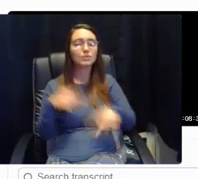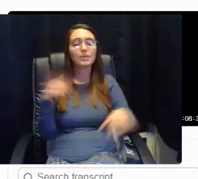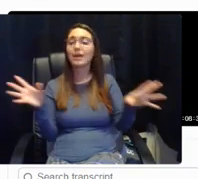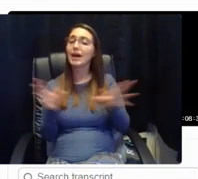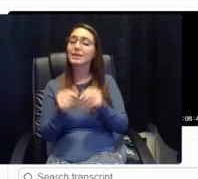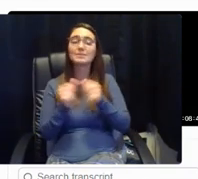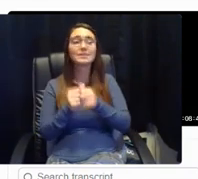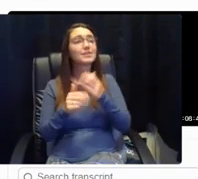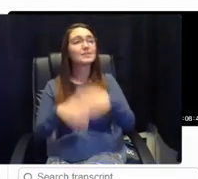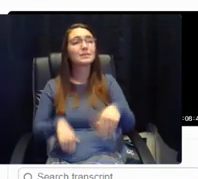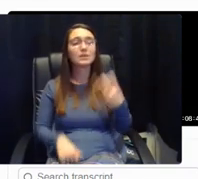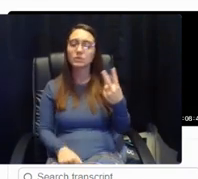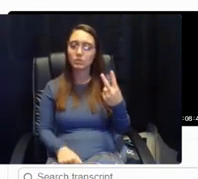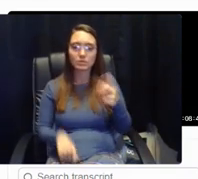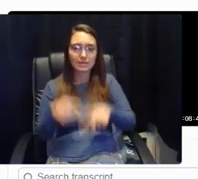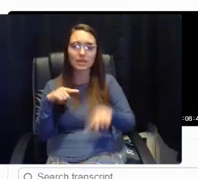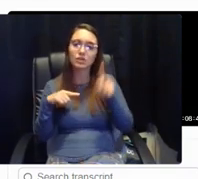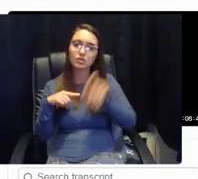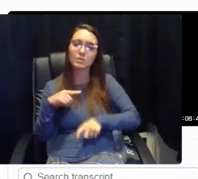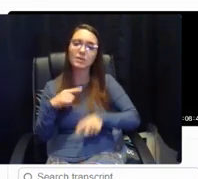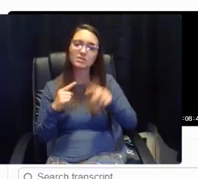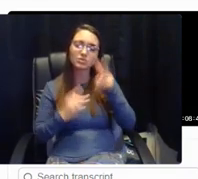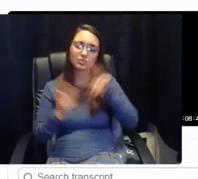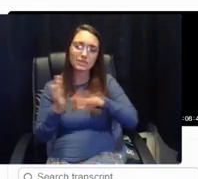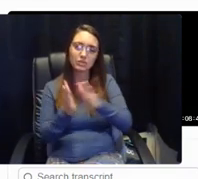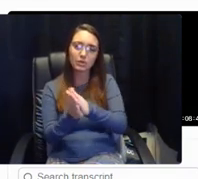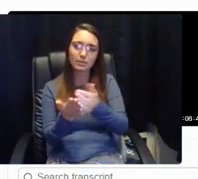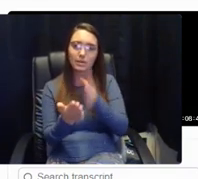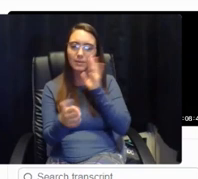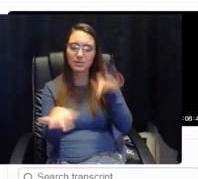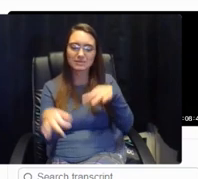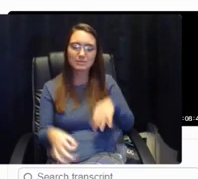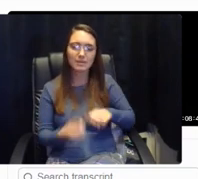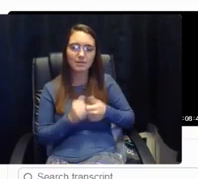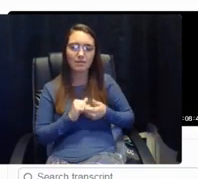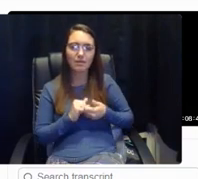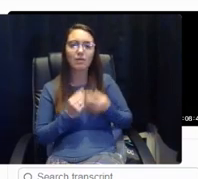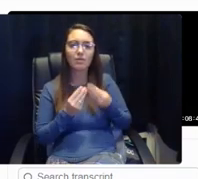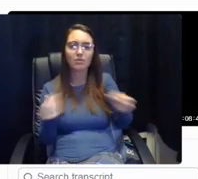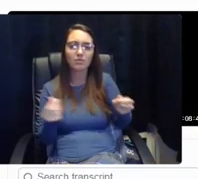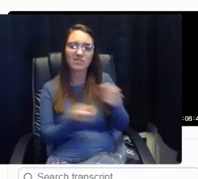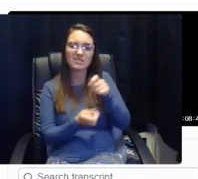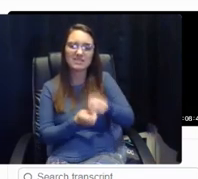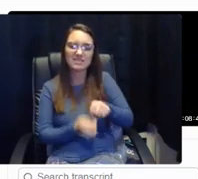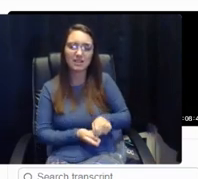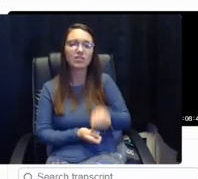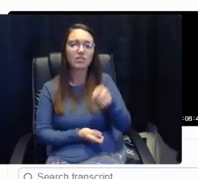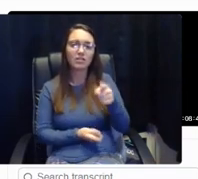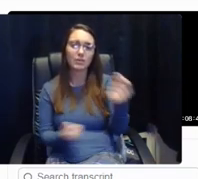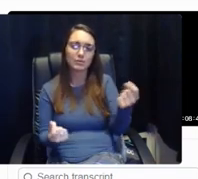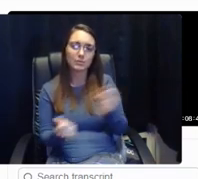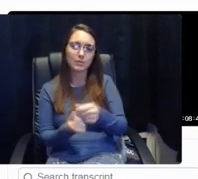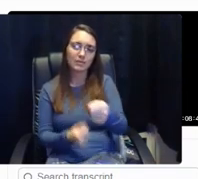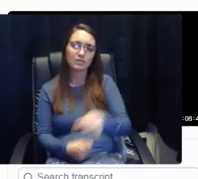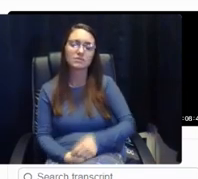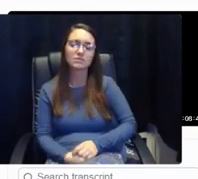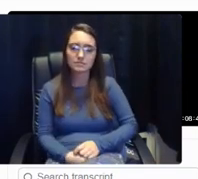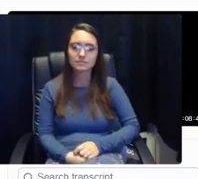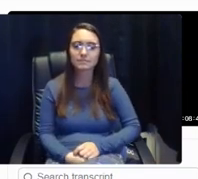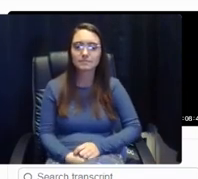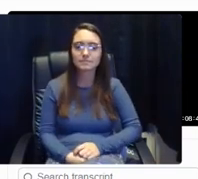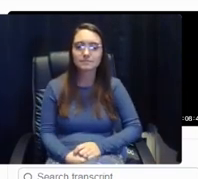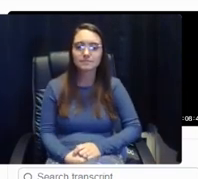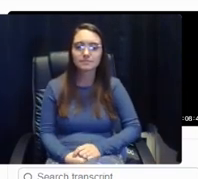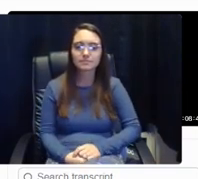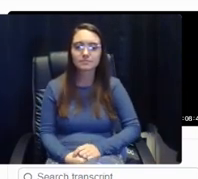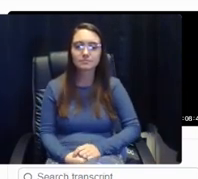by 2. Please look at your textbook itself. It will give you more detailed explanation how this will